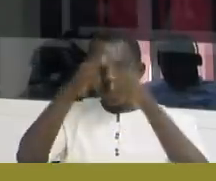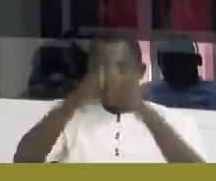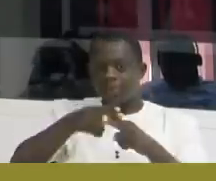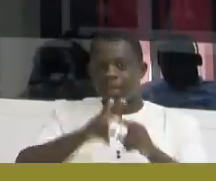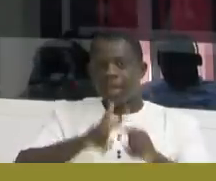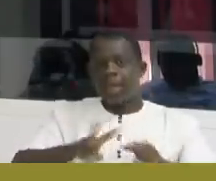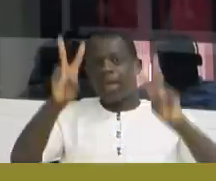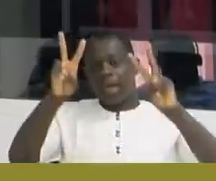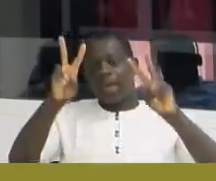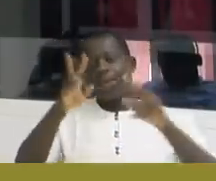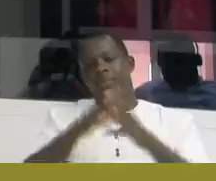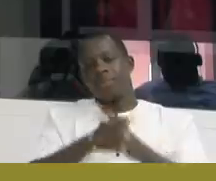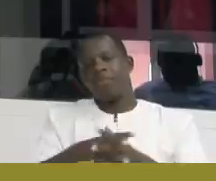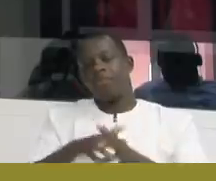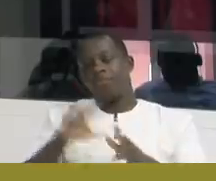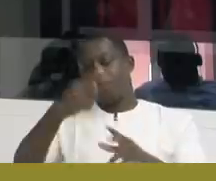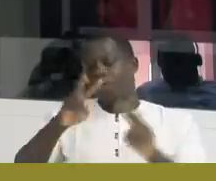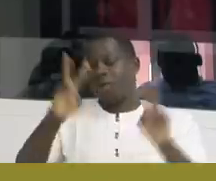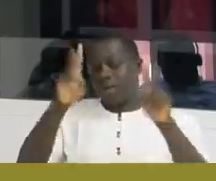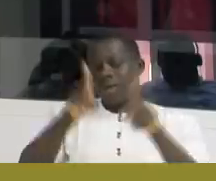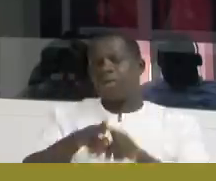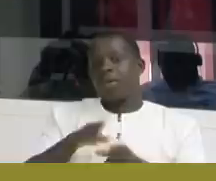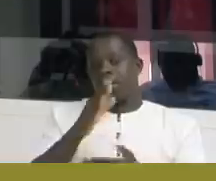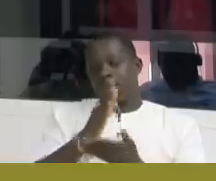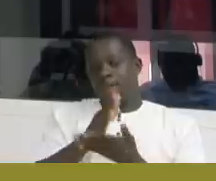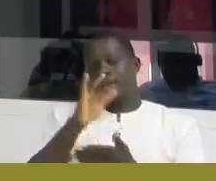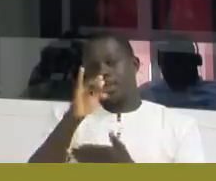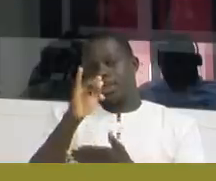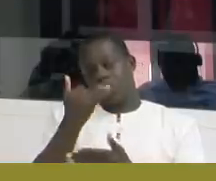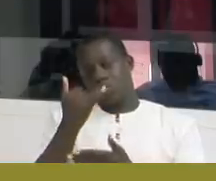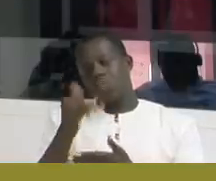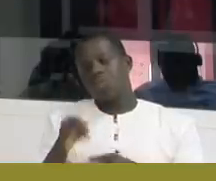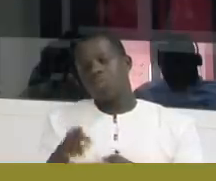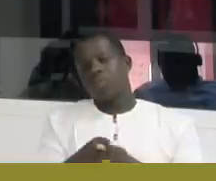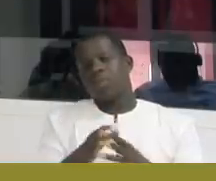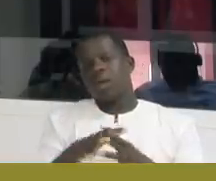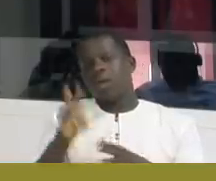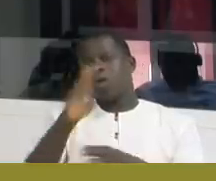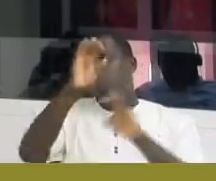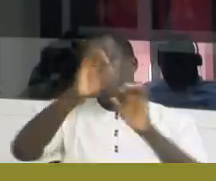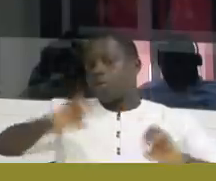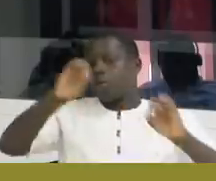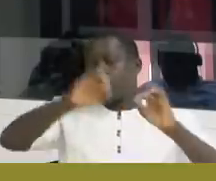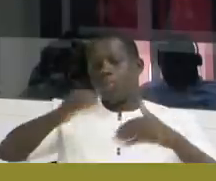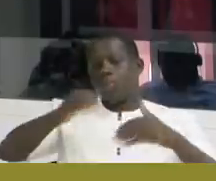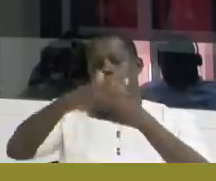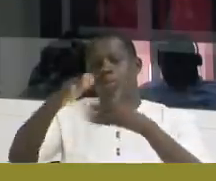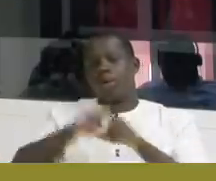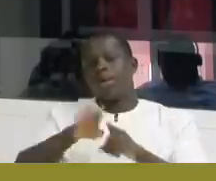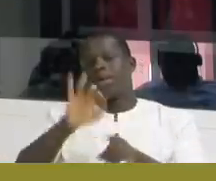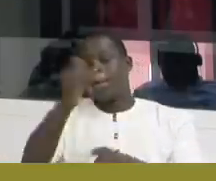by Sana of Jammeh? Yeah, absolutely. And nothing more? Well, of course, at that point,